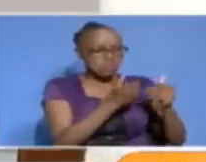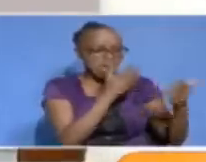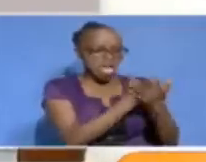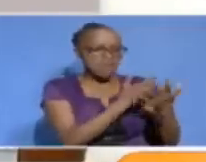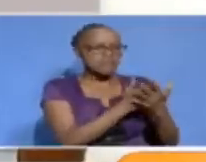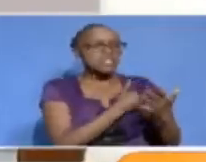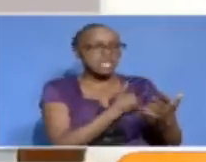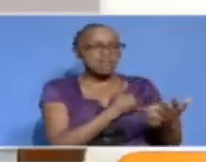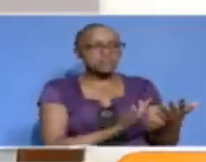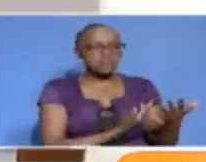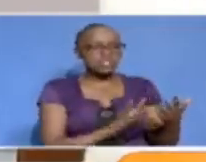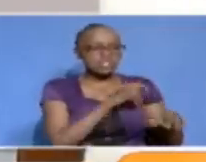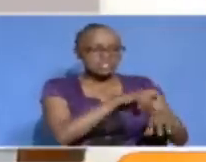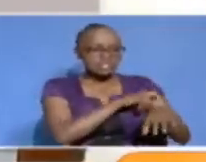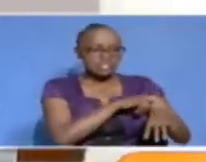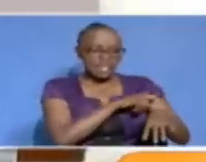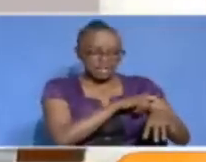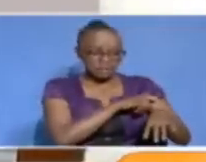evidence when